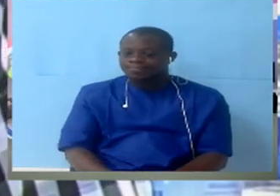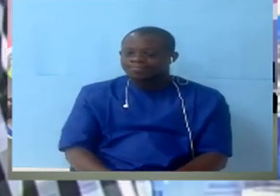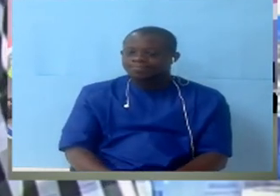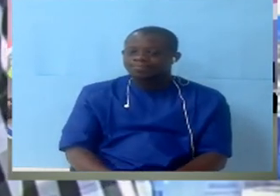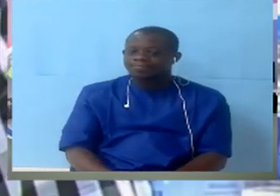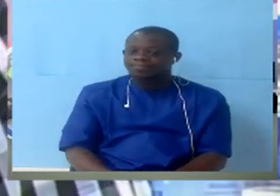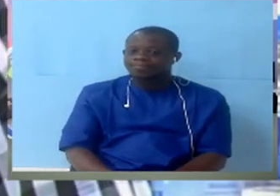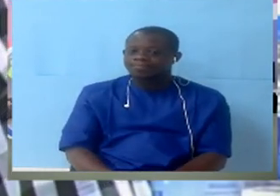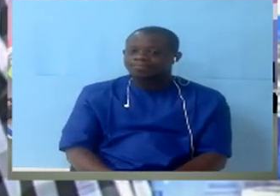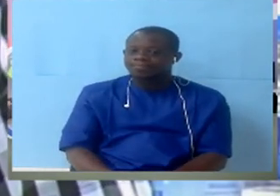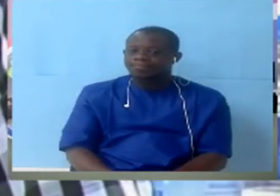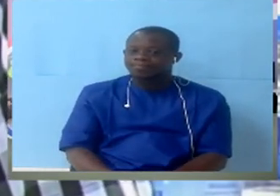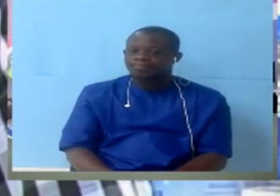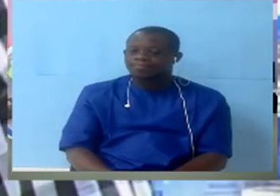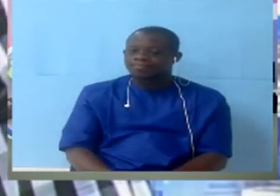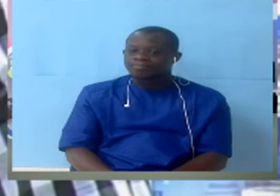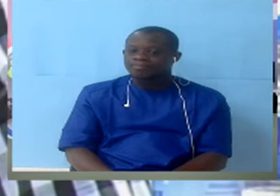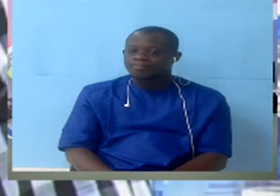Bulldozers.